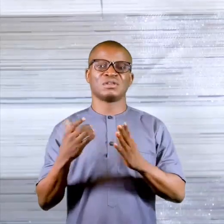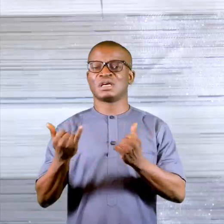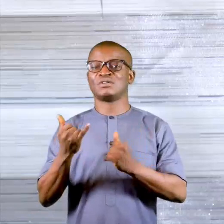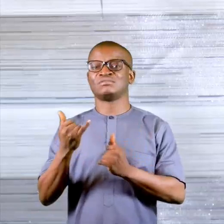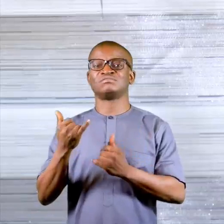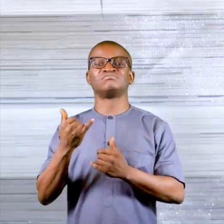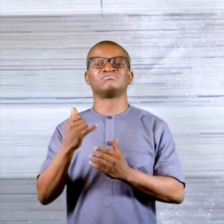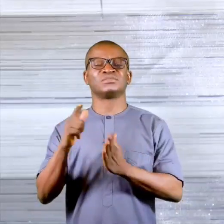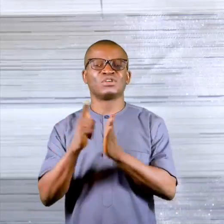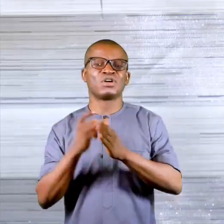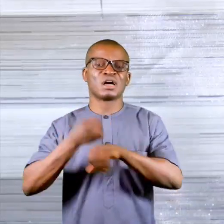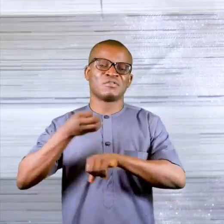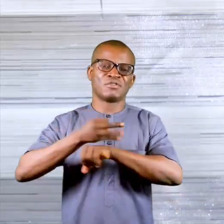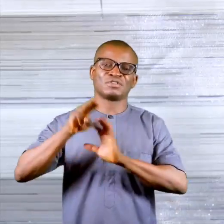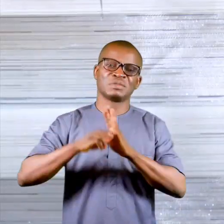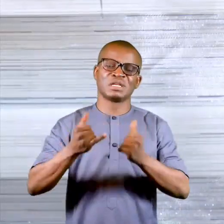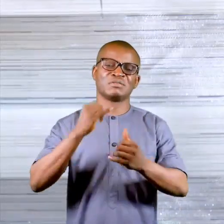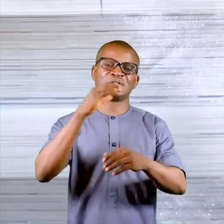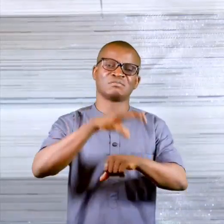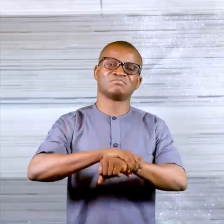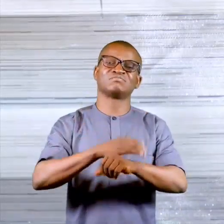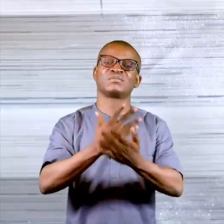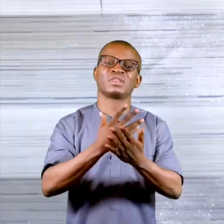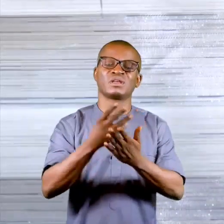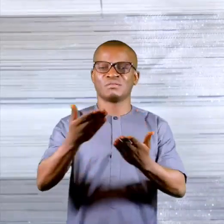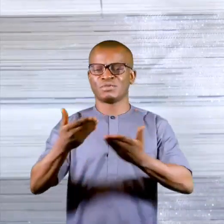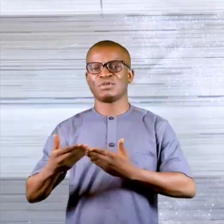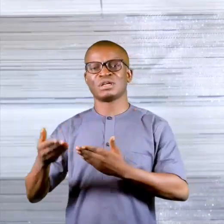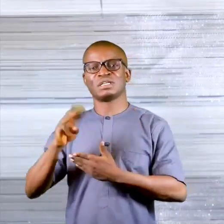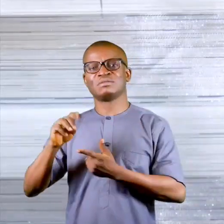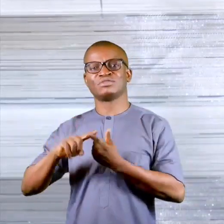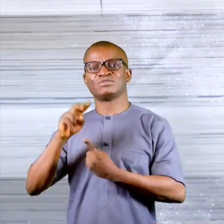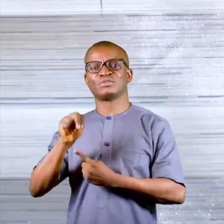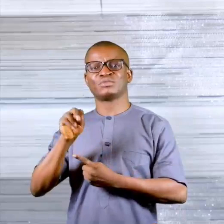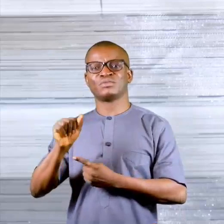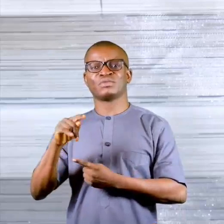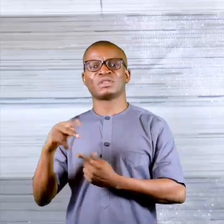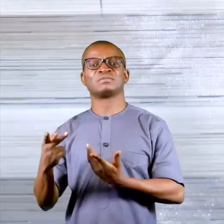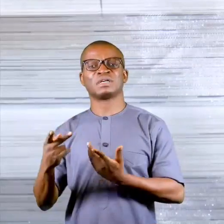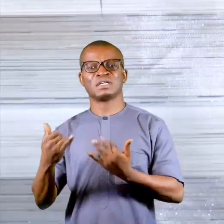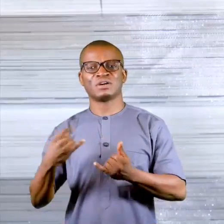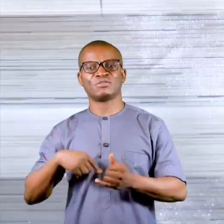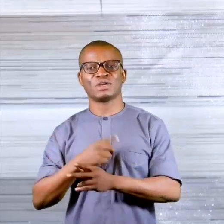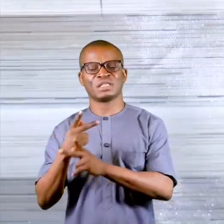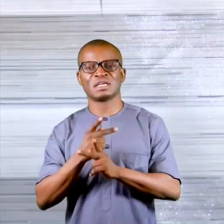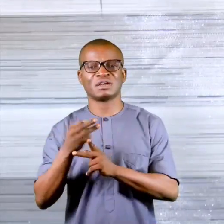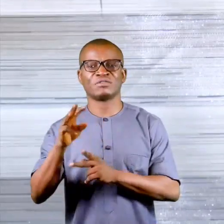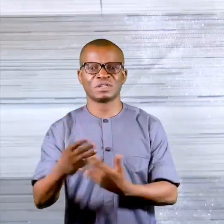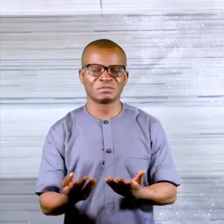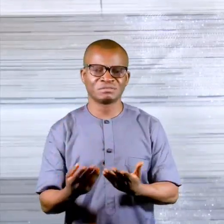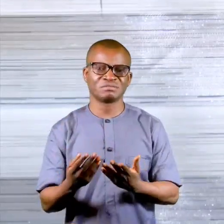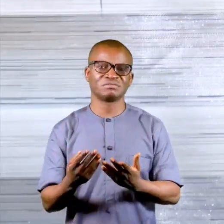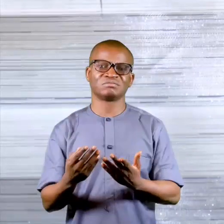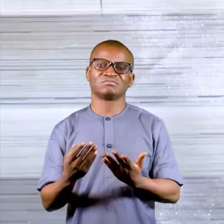will now rescue them and they brought them to NAPTIP. Those ones, NAPTIP took care of them. We